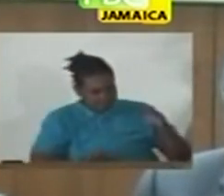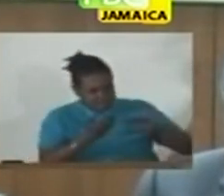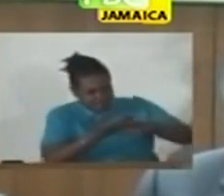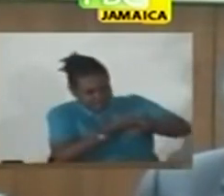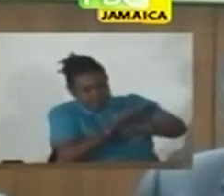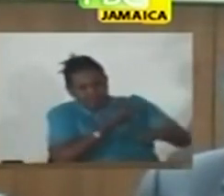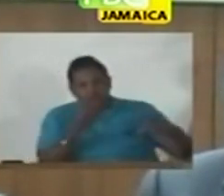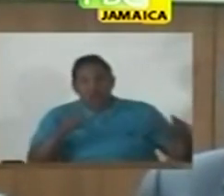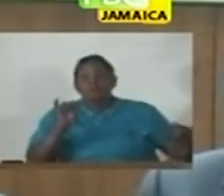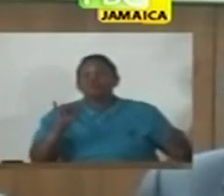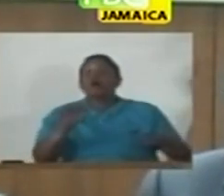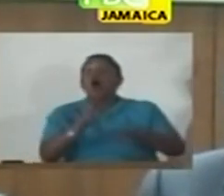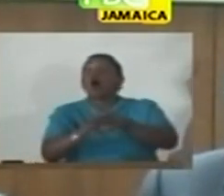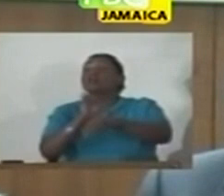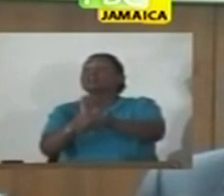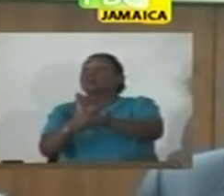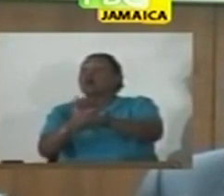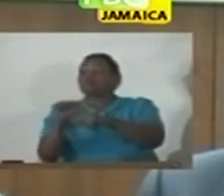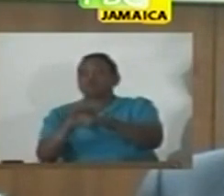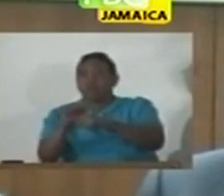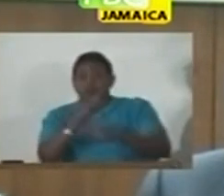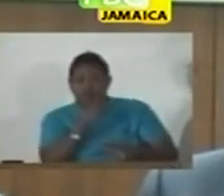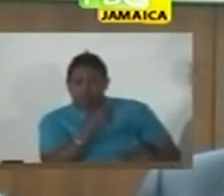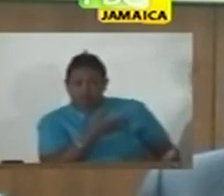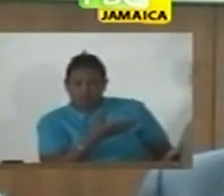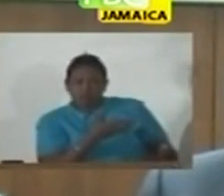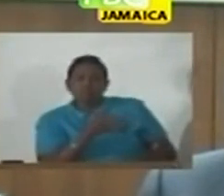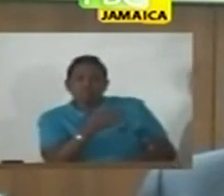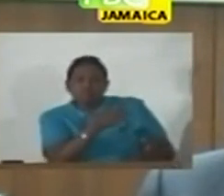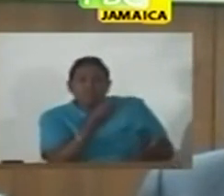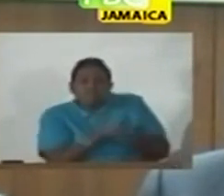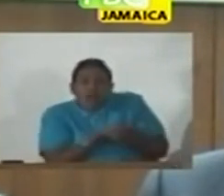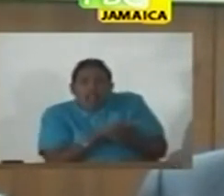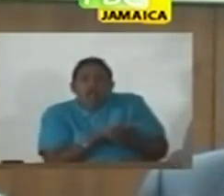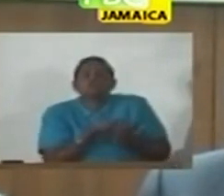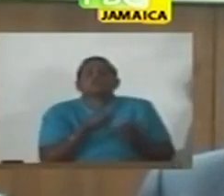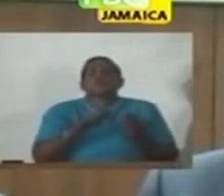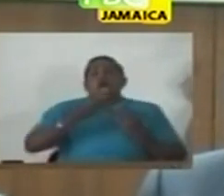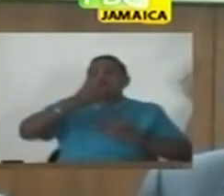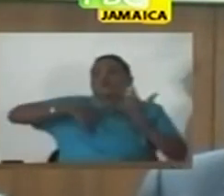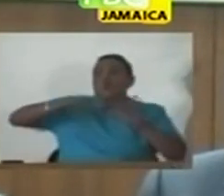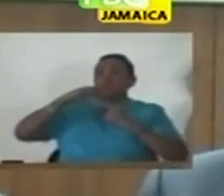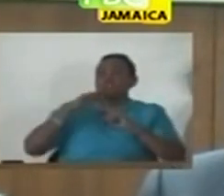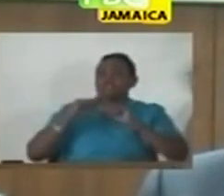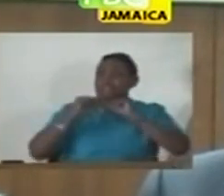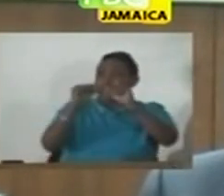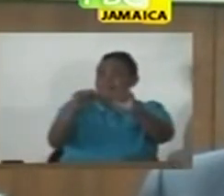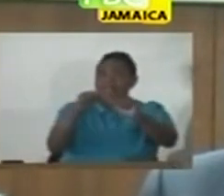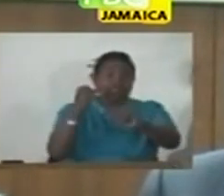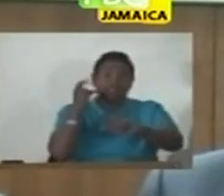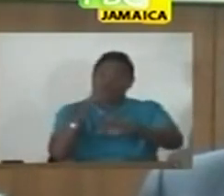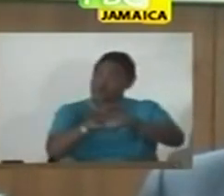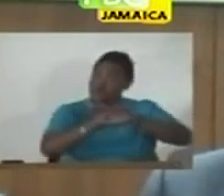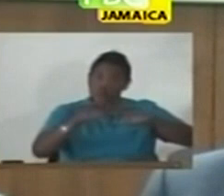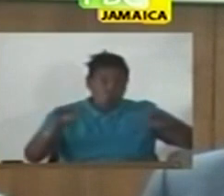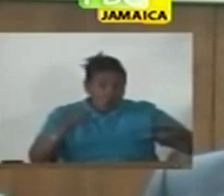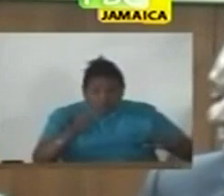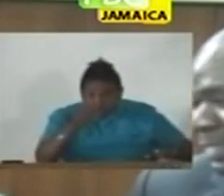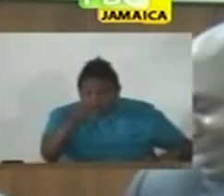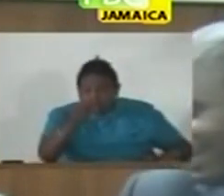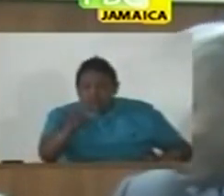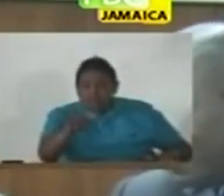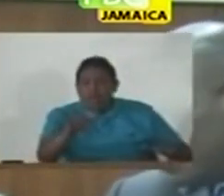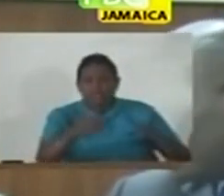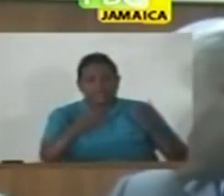This on-the-job training is intended to ensure their financial and social stability. If you don't put them in this position